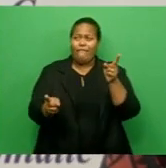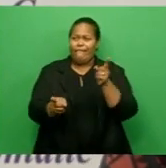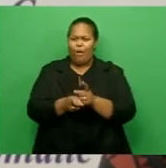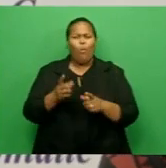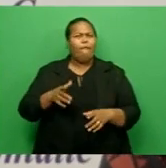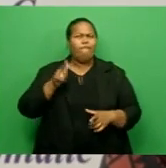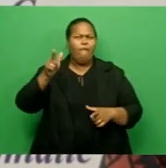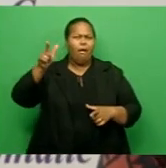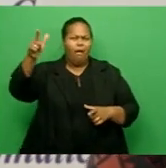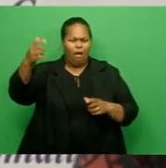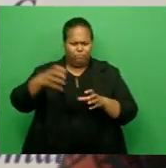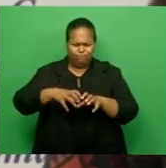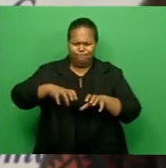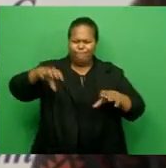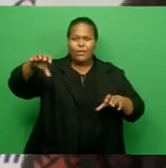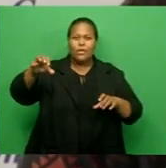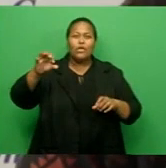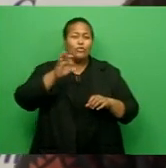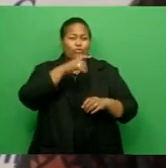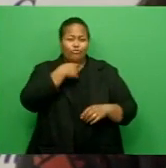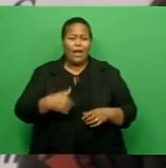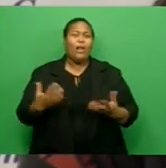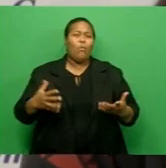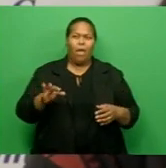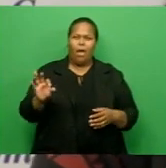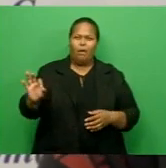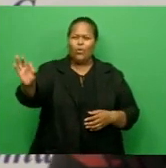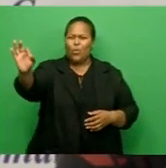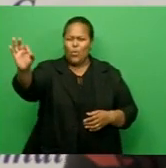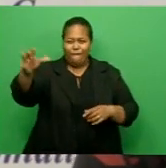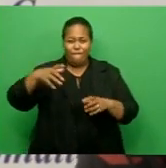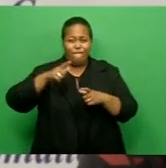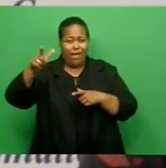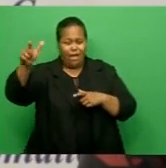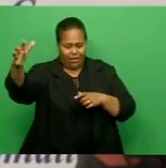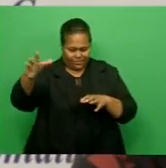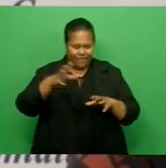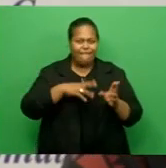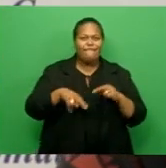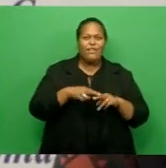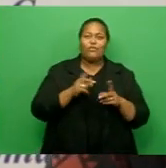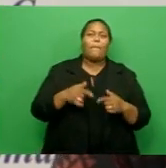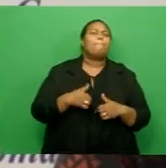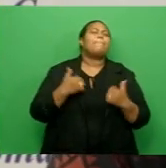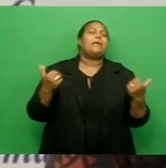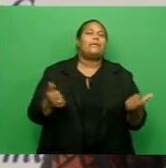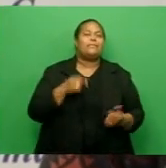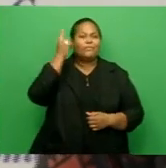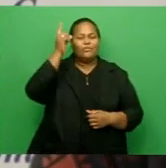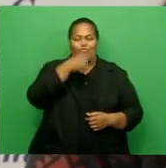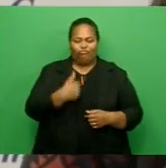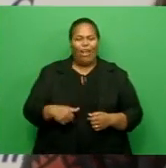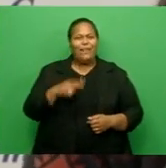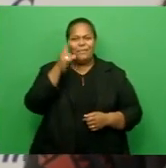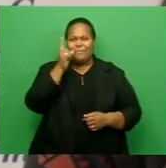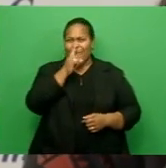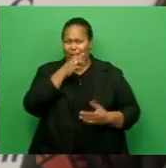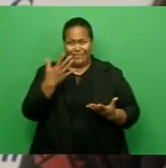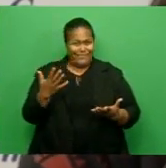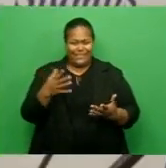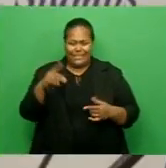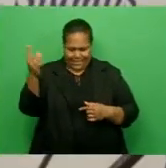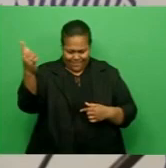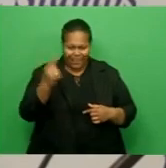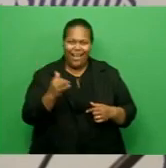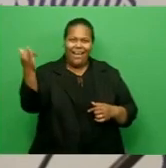from each other, but Fiji remains a home to the thousands of Chinese who have made Fiji their home over the last 45